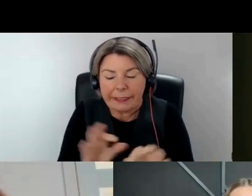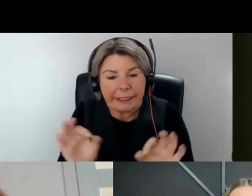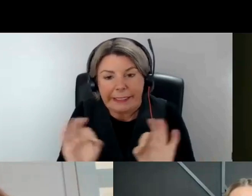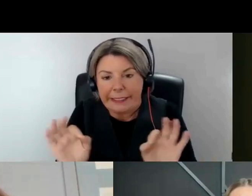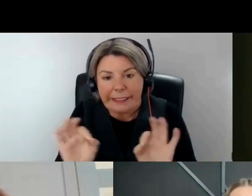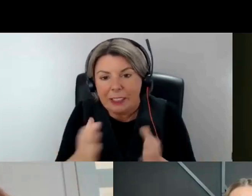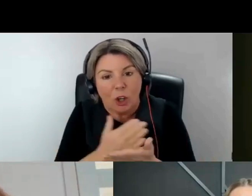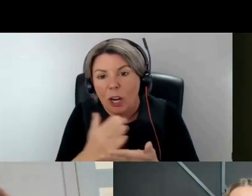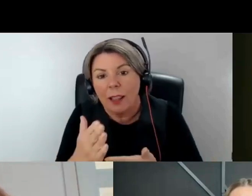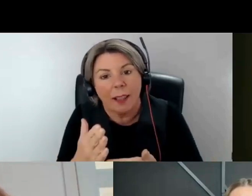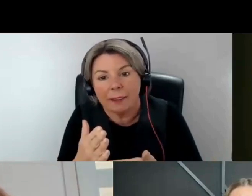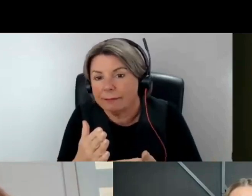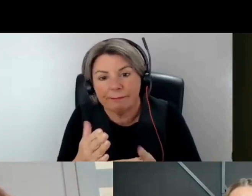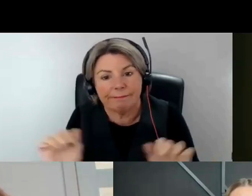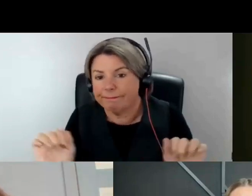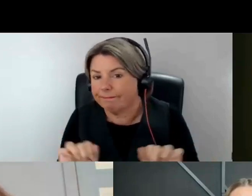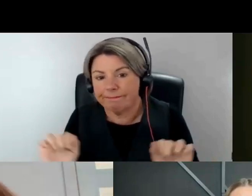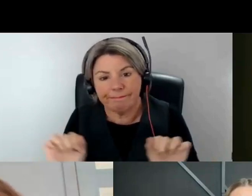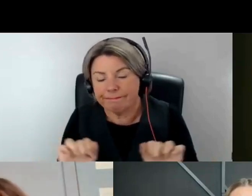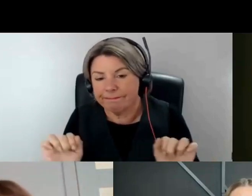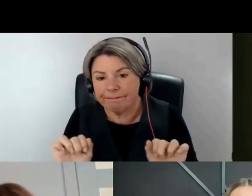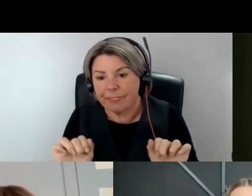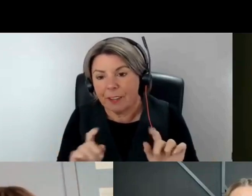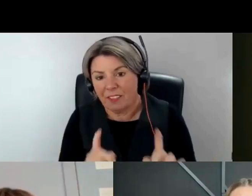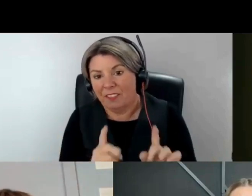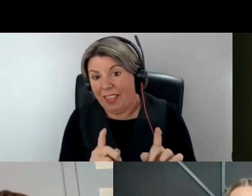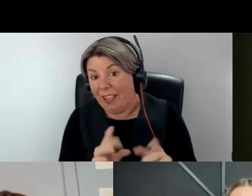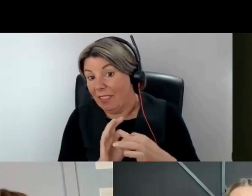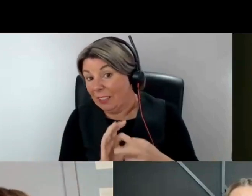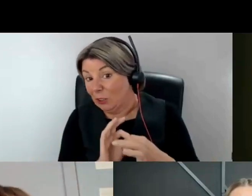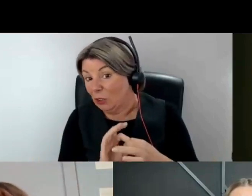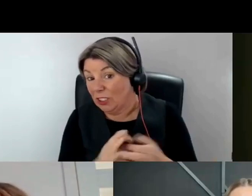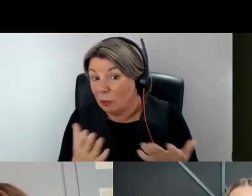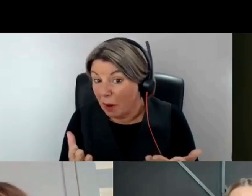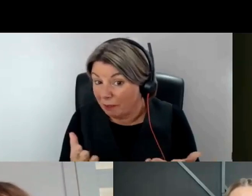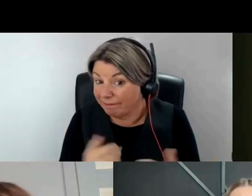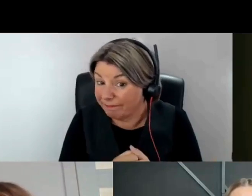yet what the nature or strength of association is.